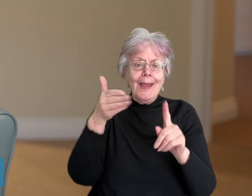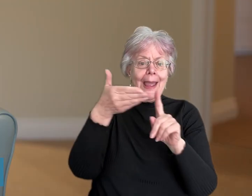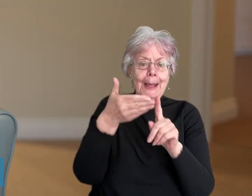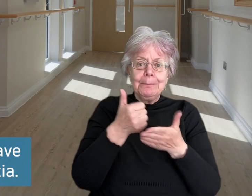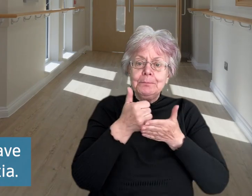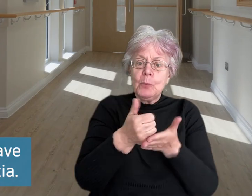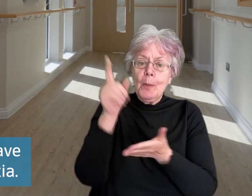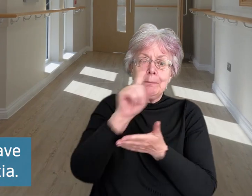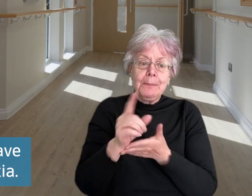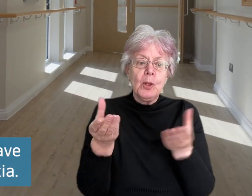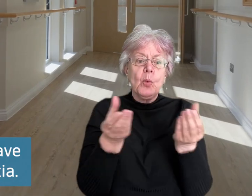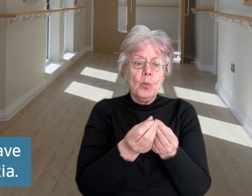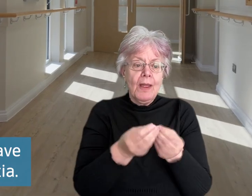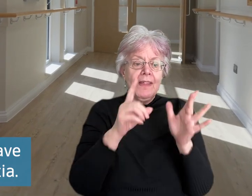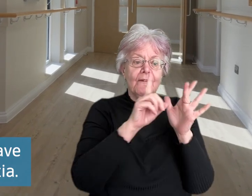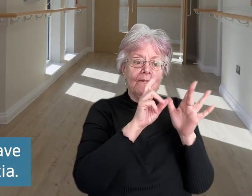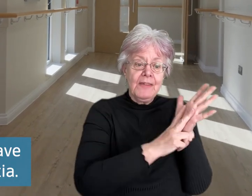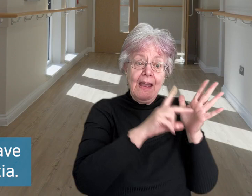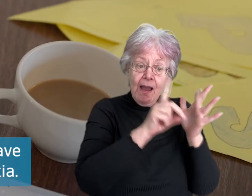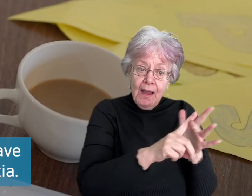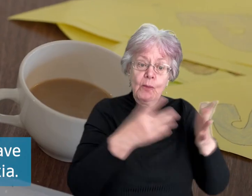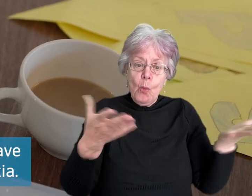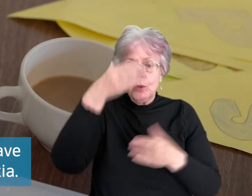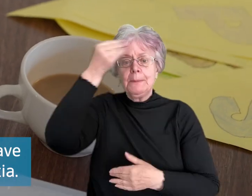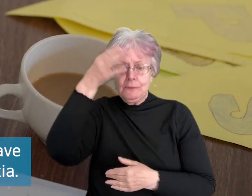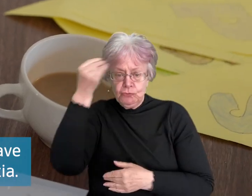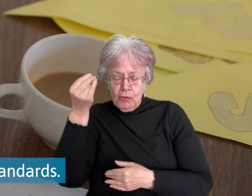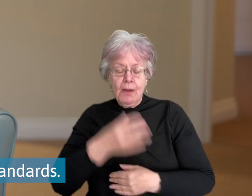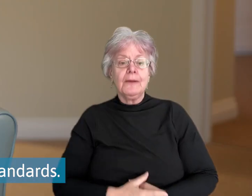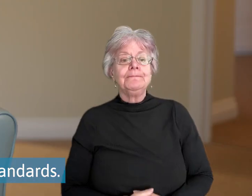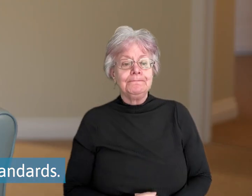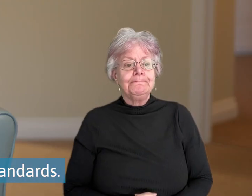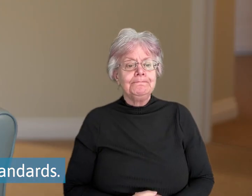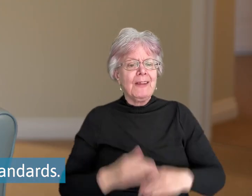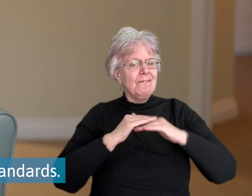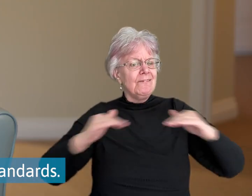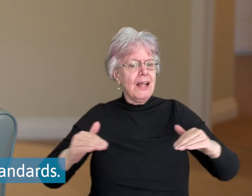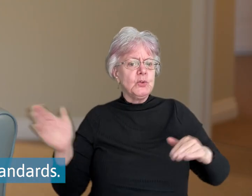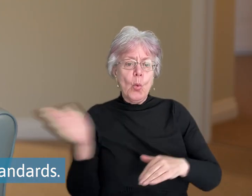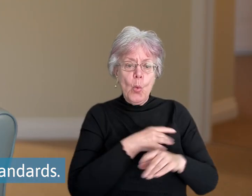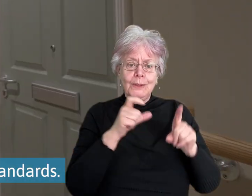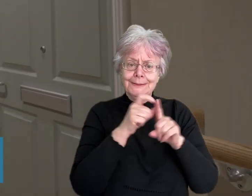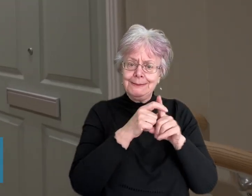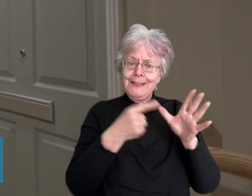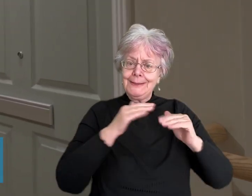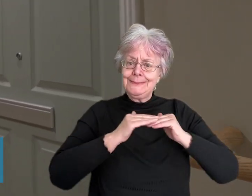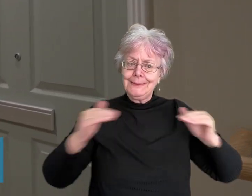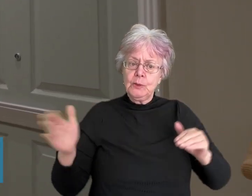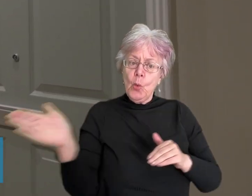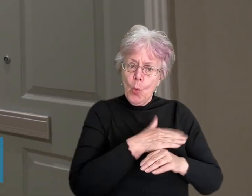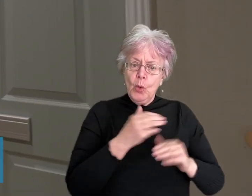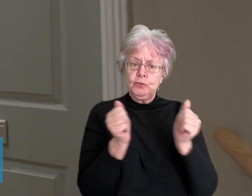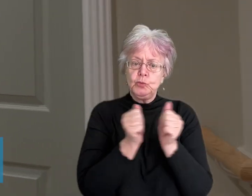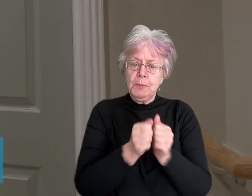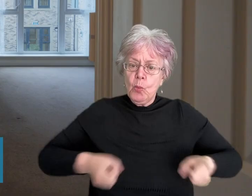design is in mind for people who have got sight loss and dementia. The flats are all built to DDA standards, they're all suitable